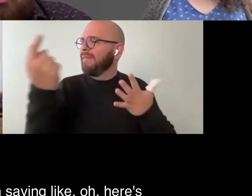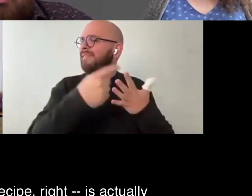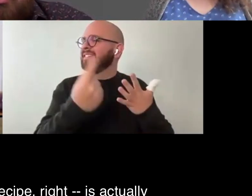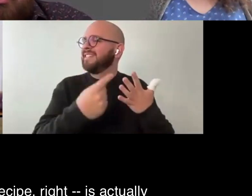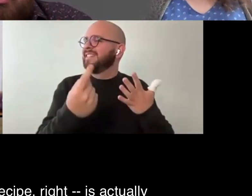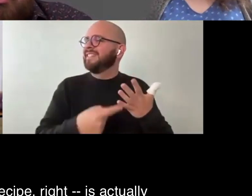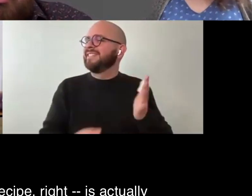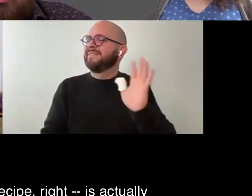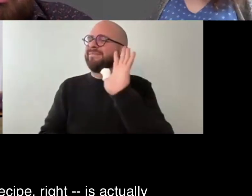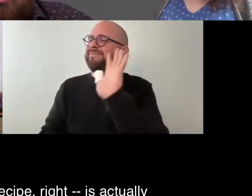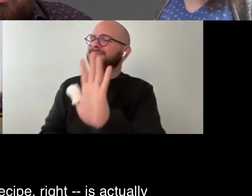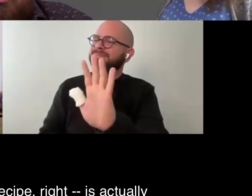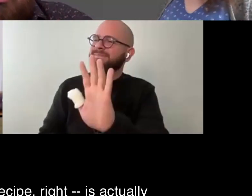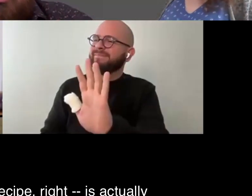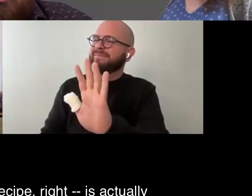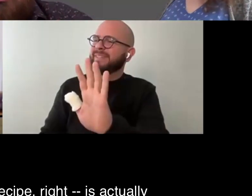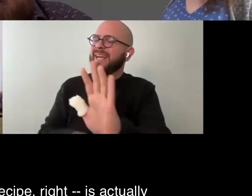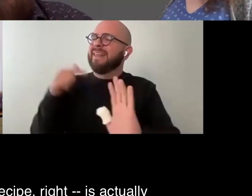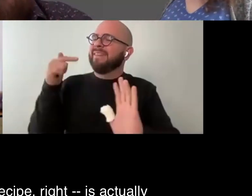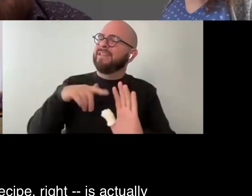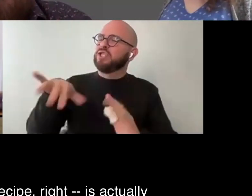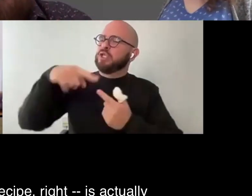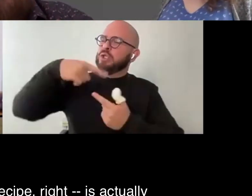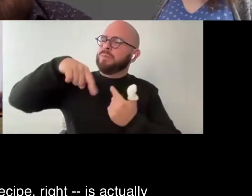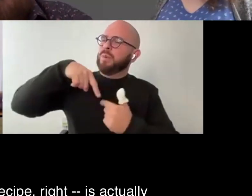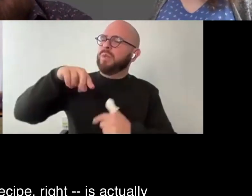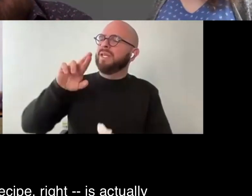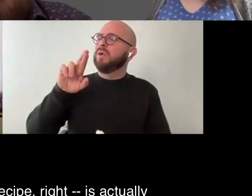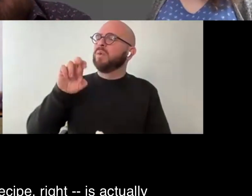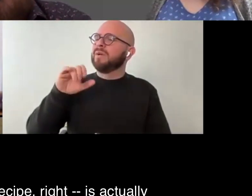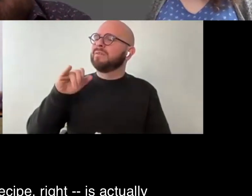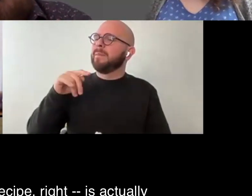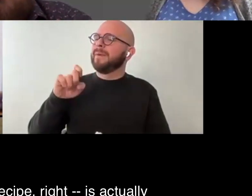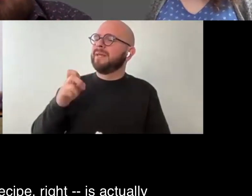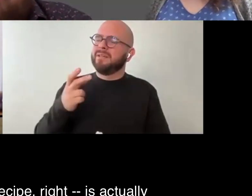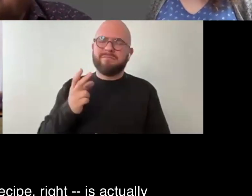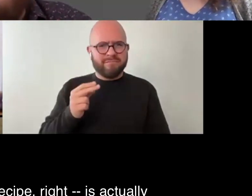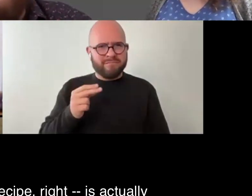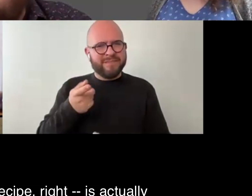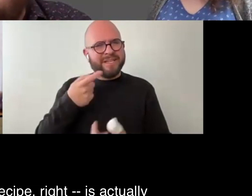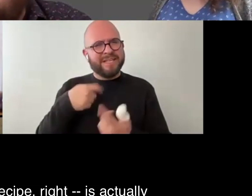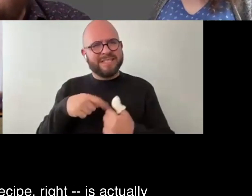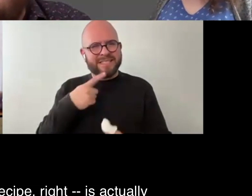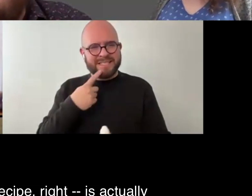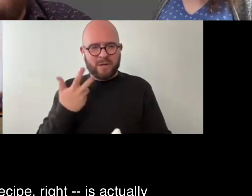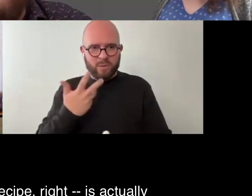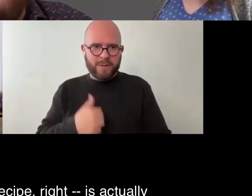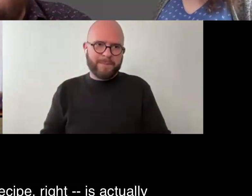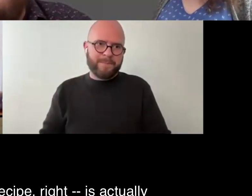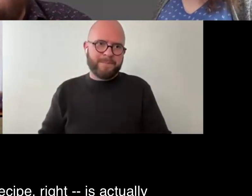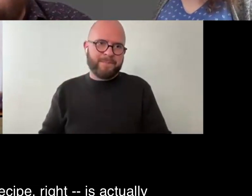your smoothie recipe, right? Is actually to say this,